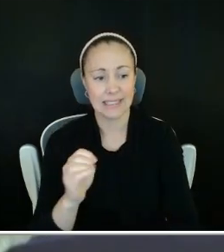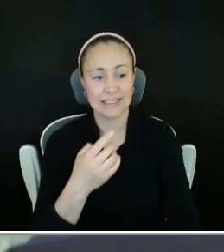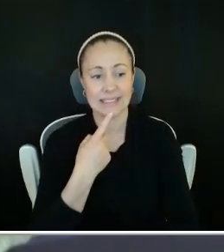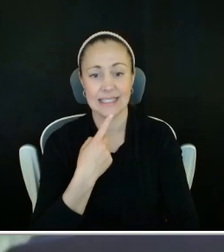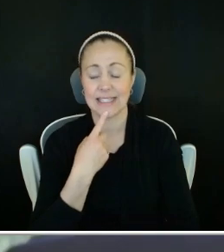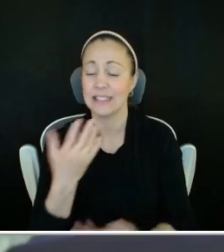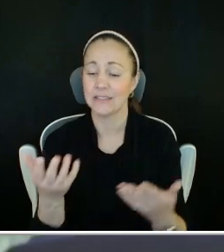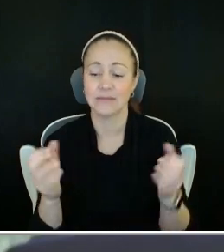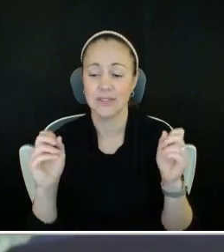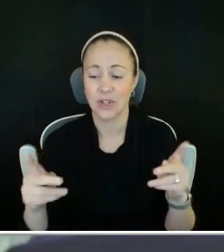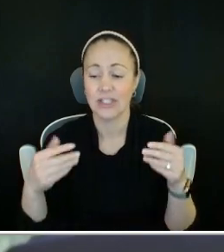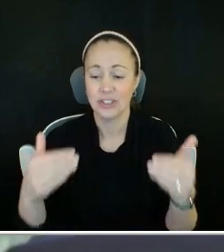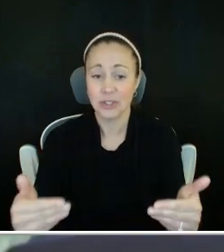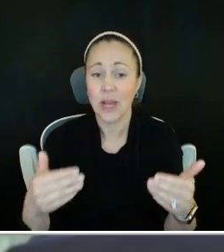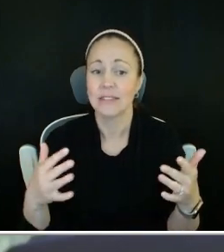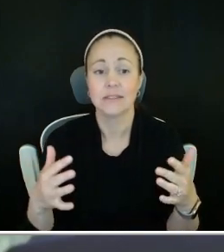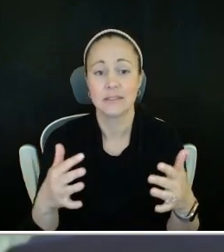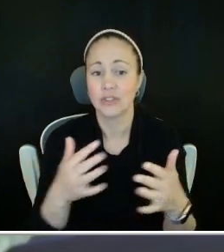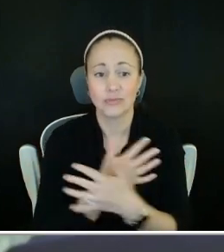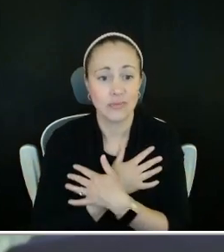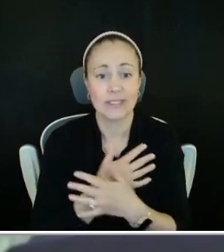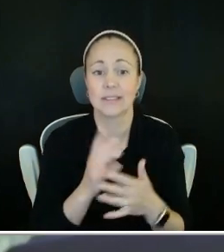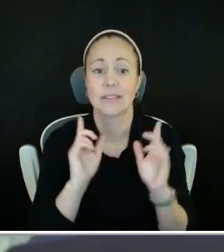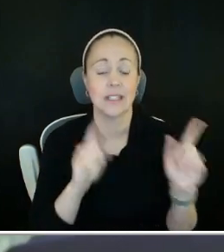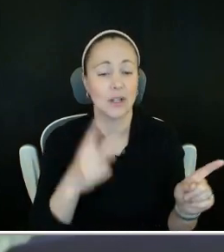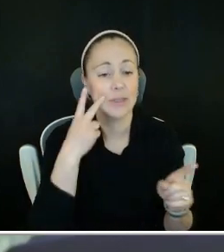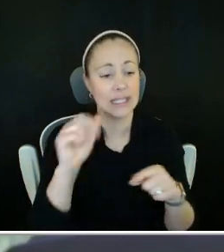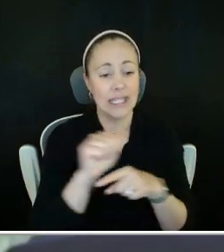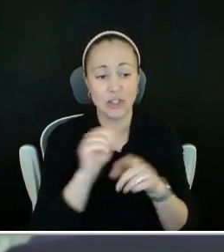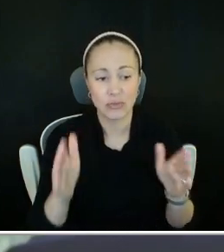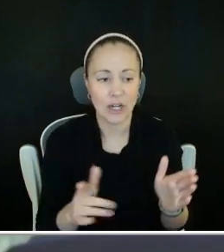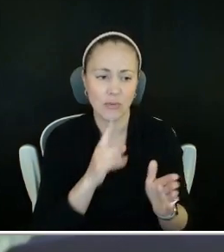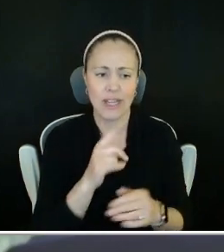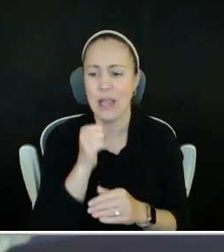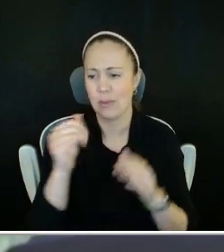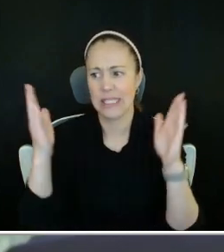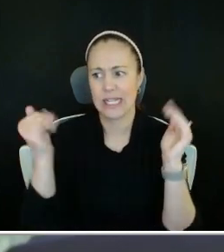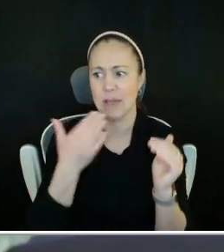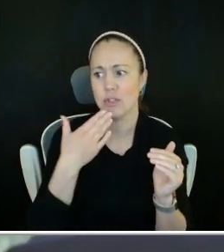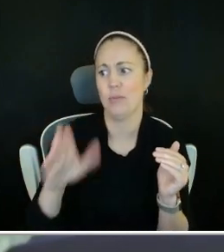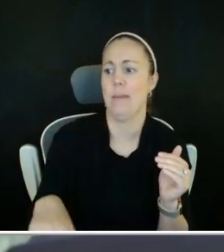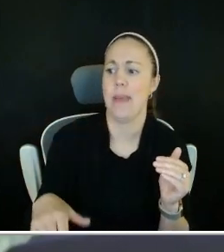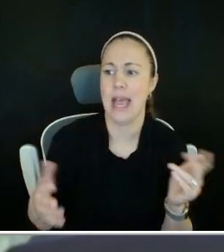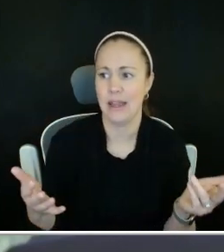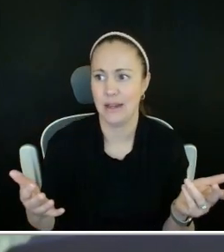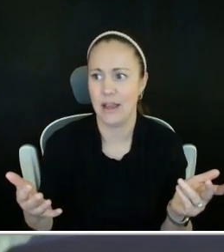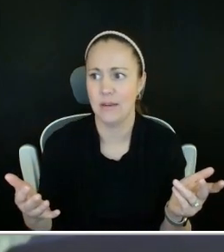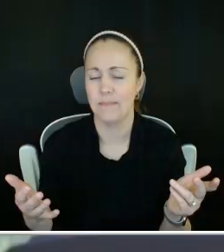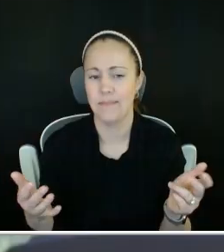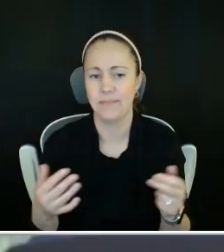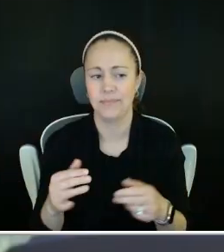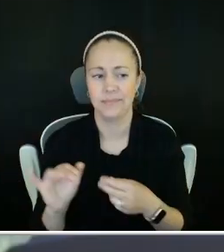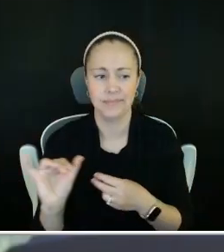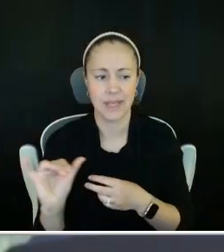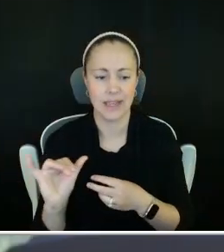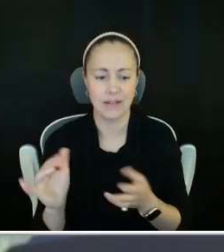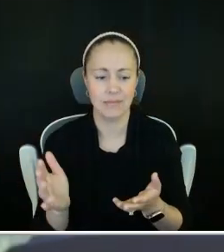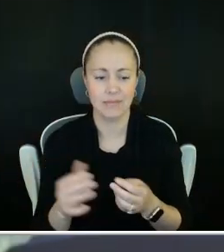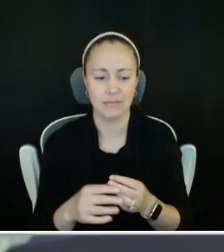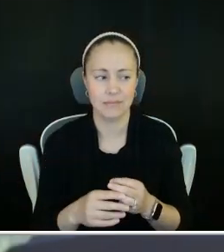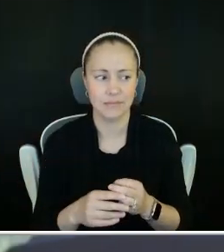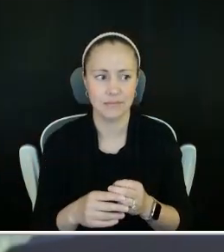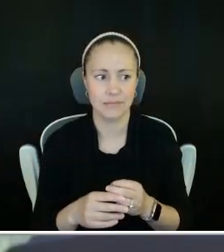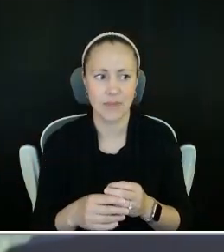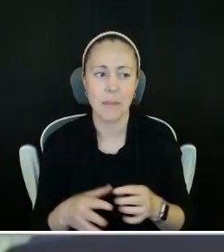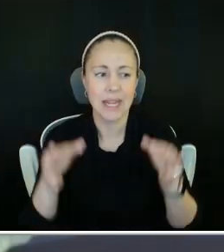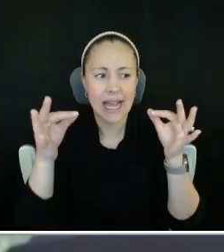go see the trainer. So I wasn't expecting it to be too bad. Like, I definitely knew something was